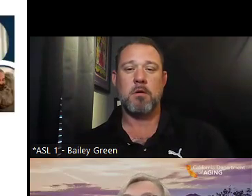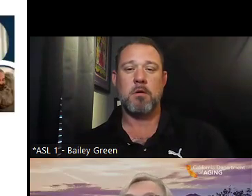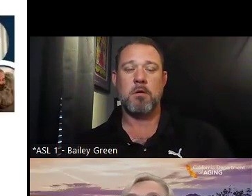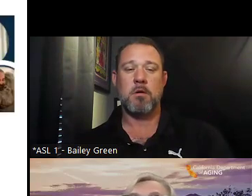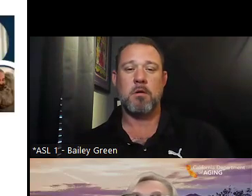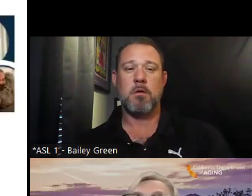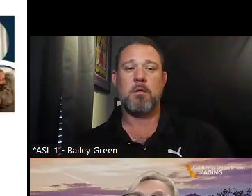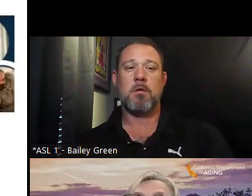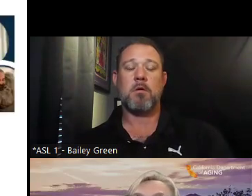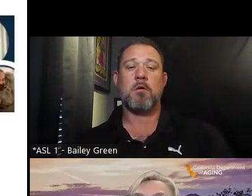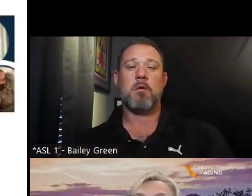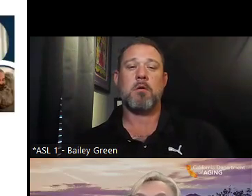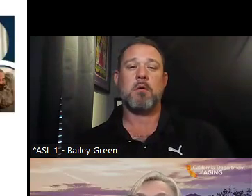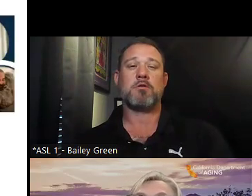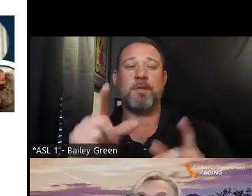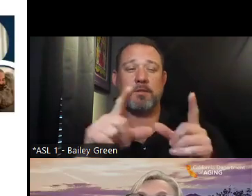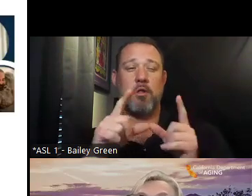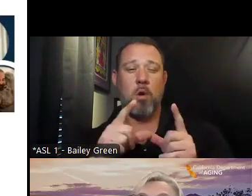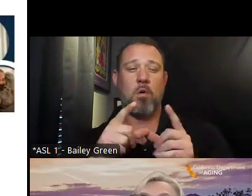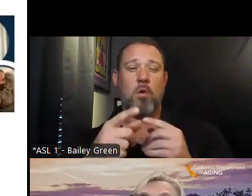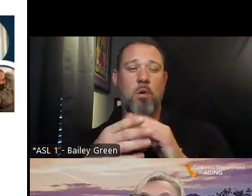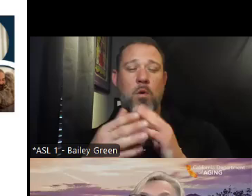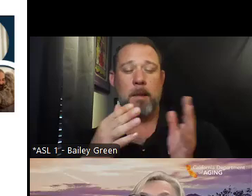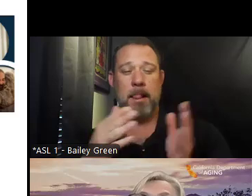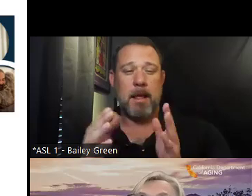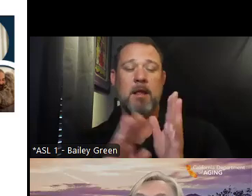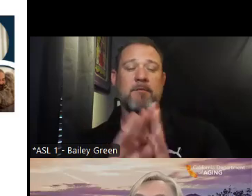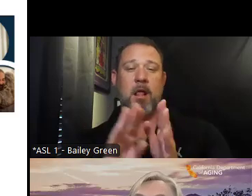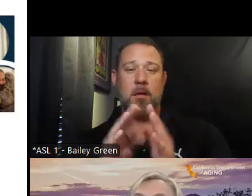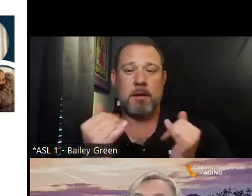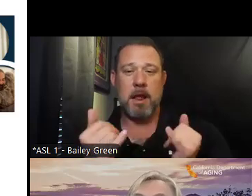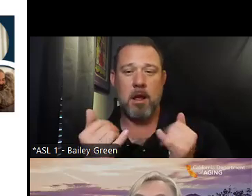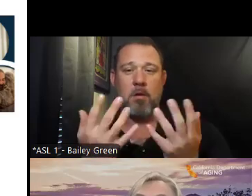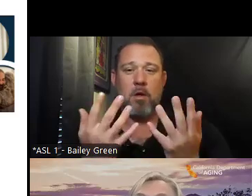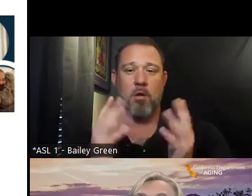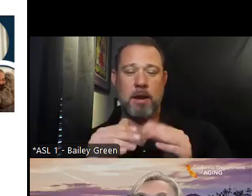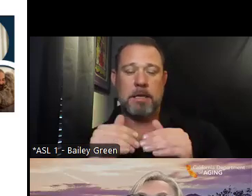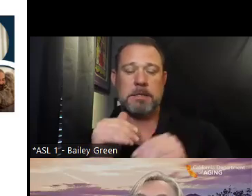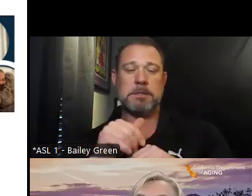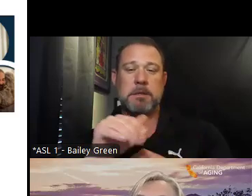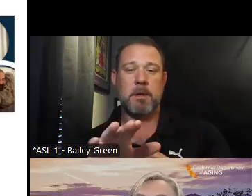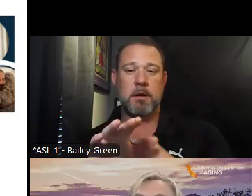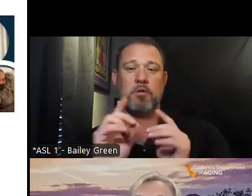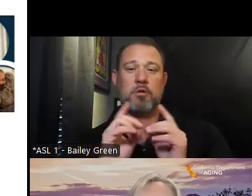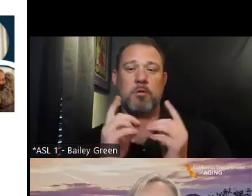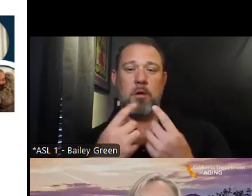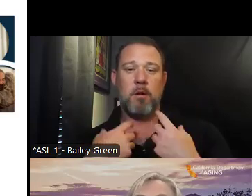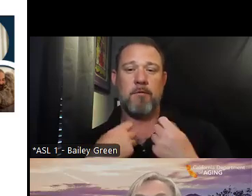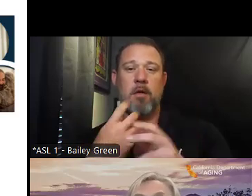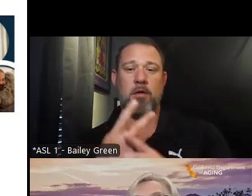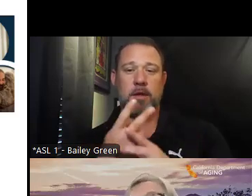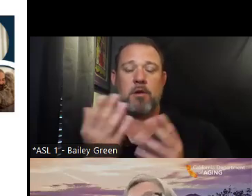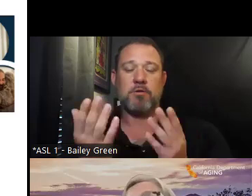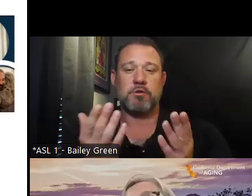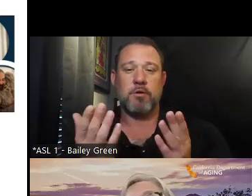So these local county plans are being developed right now and have already been submitted to the Department of Healthcare